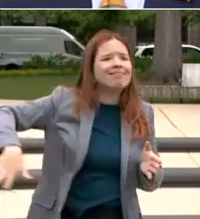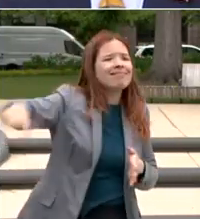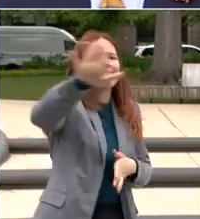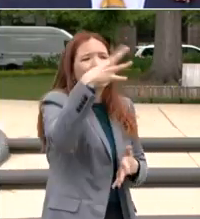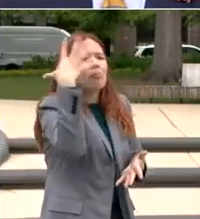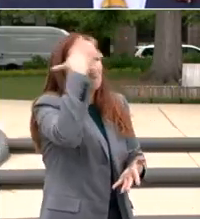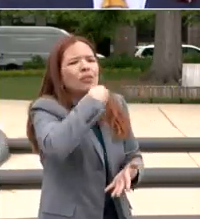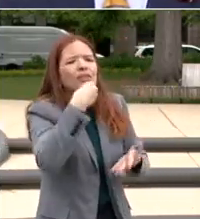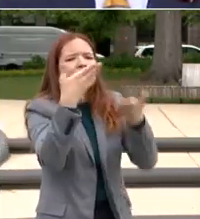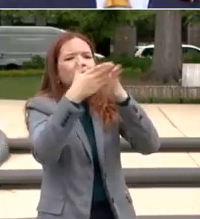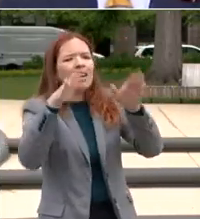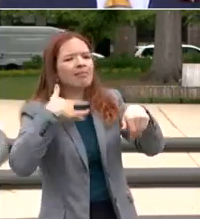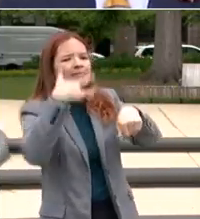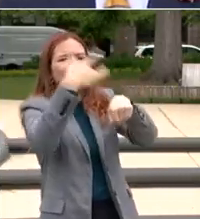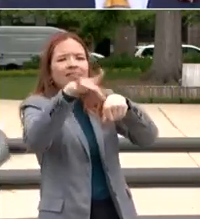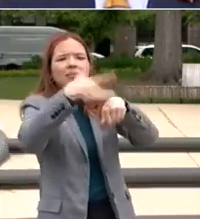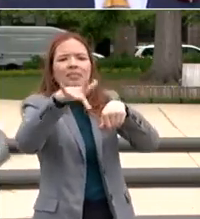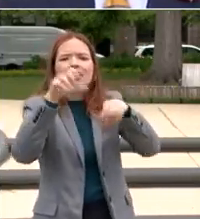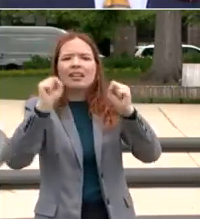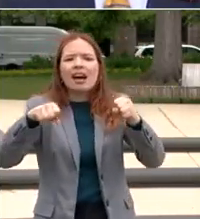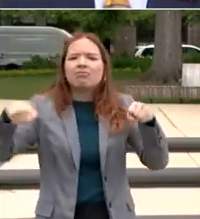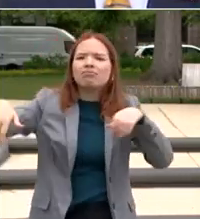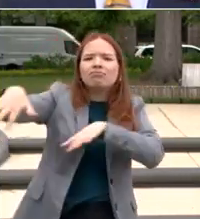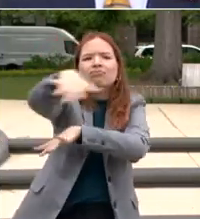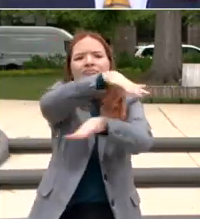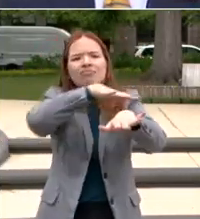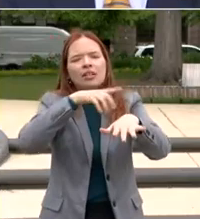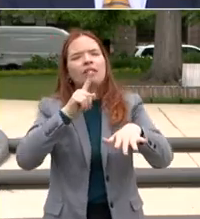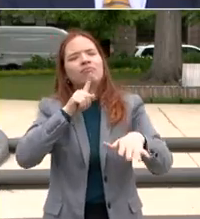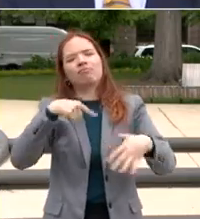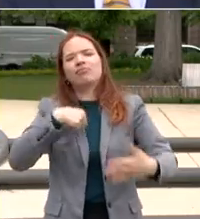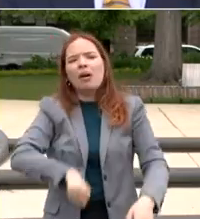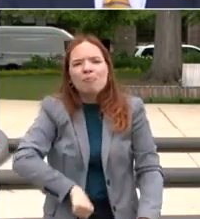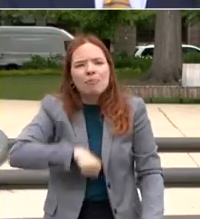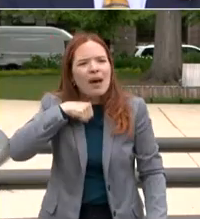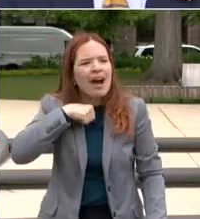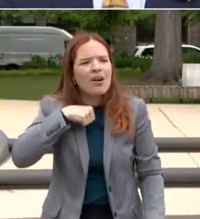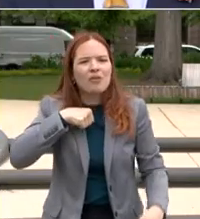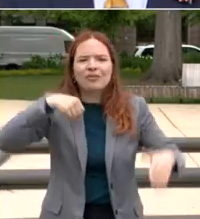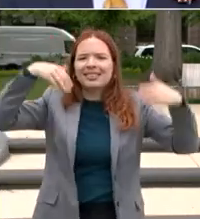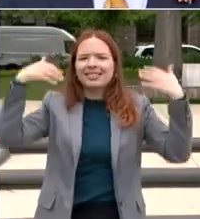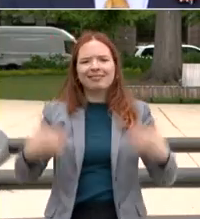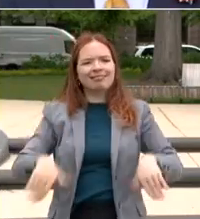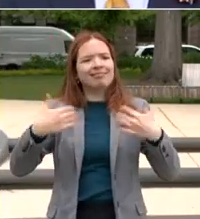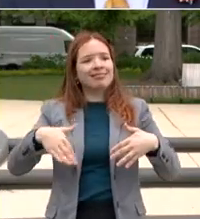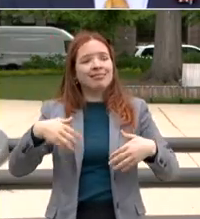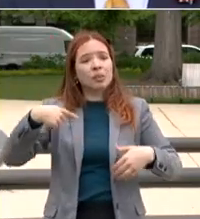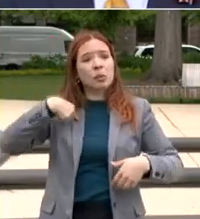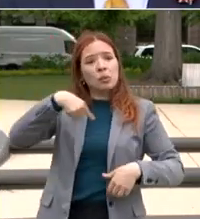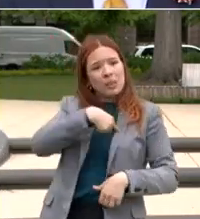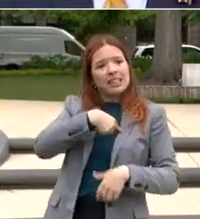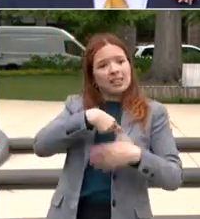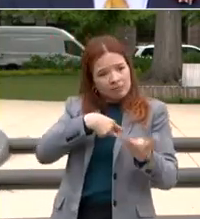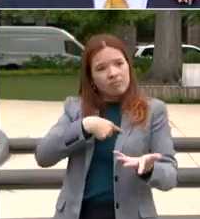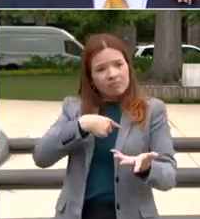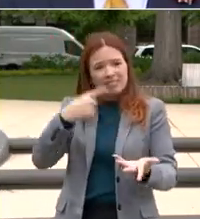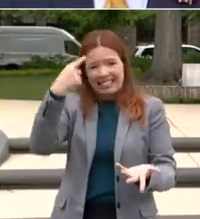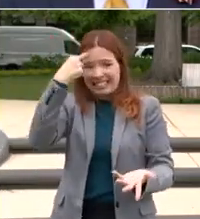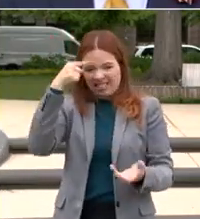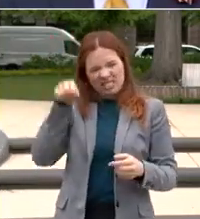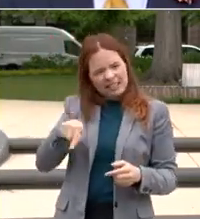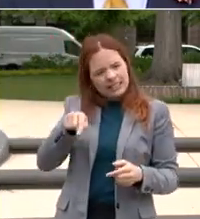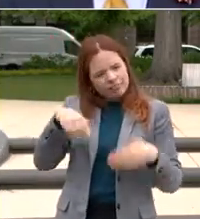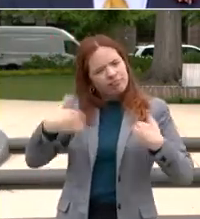am proud to be here to talk to you about what we think is a